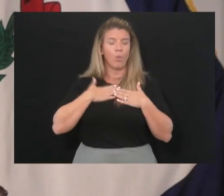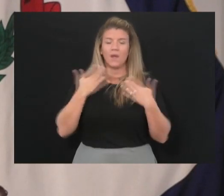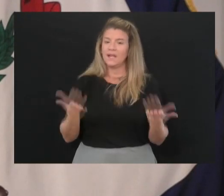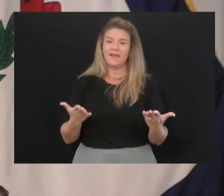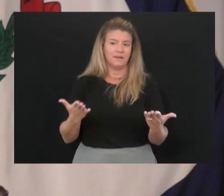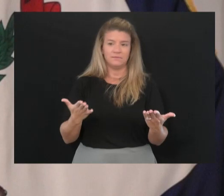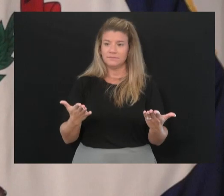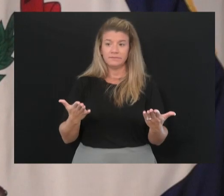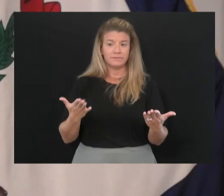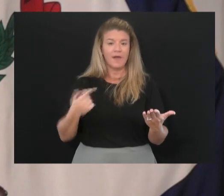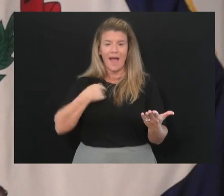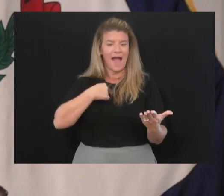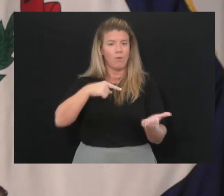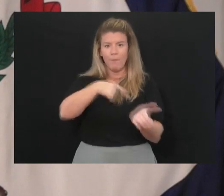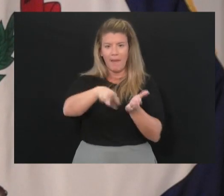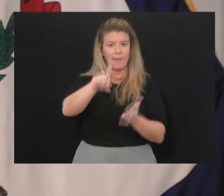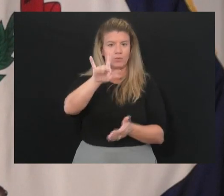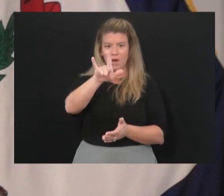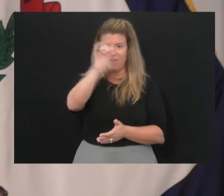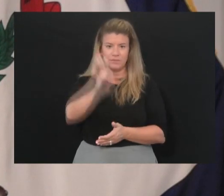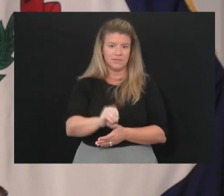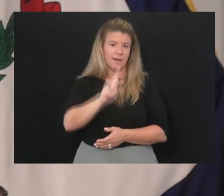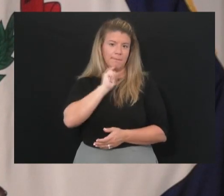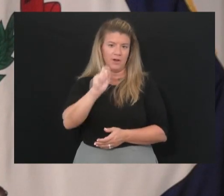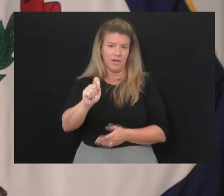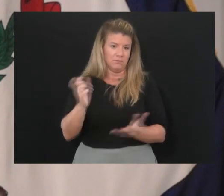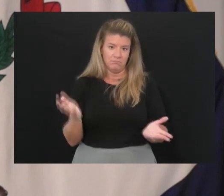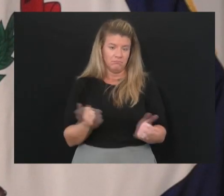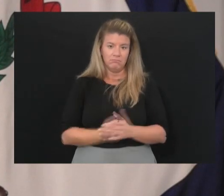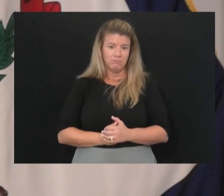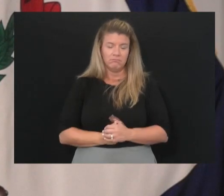say we're going to pay the 25%.